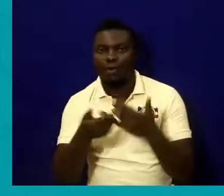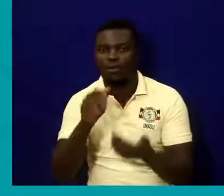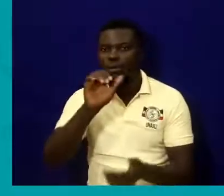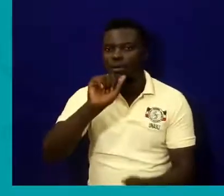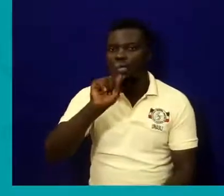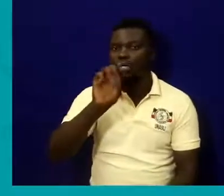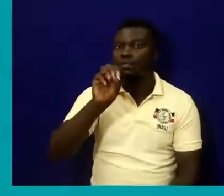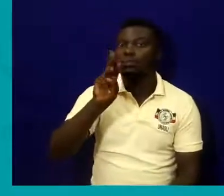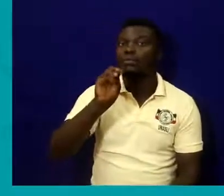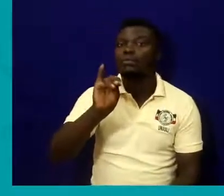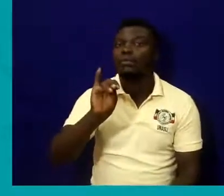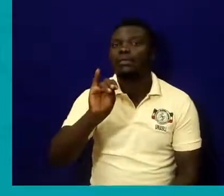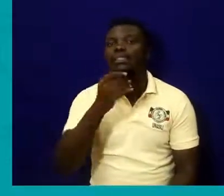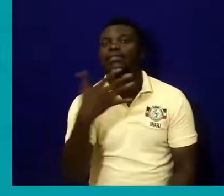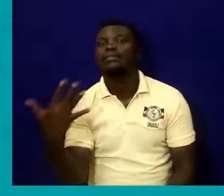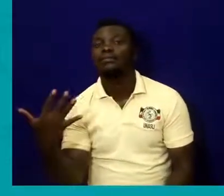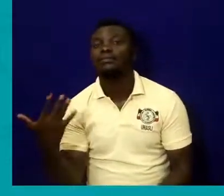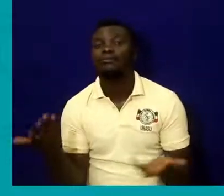atomic number.